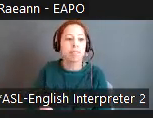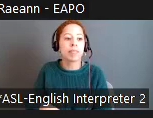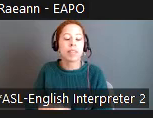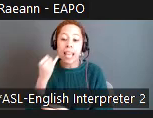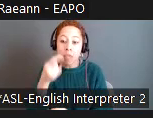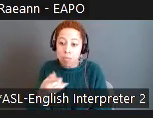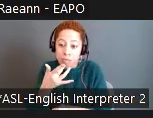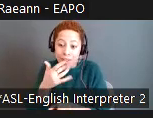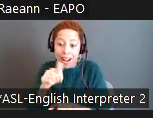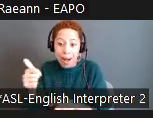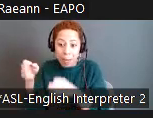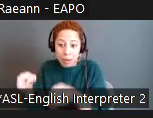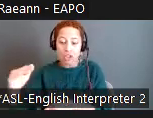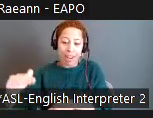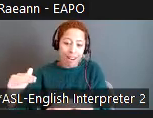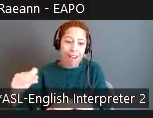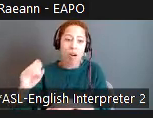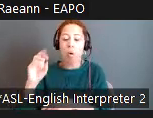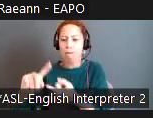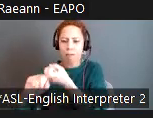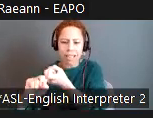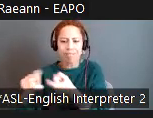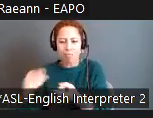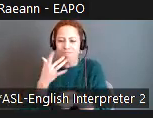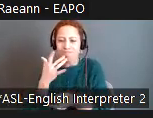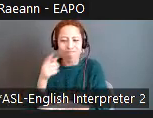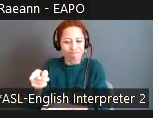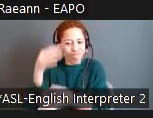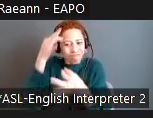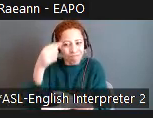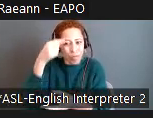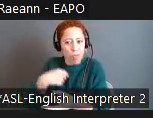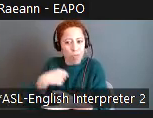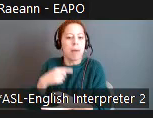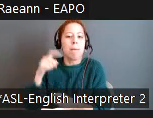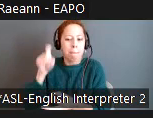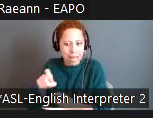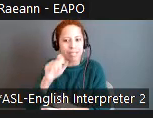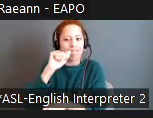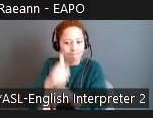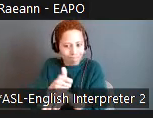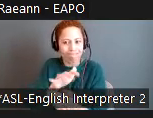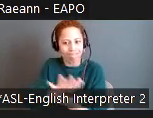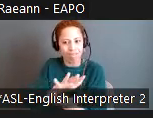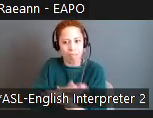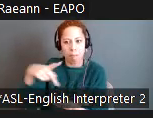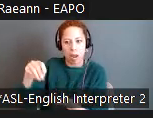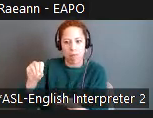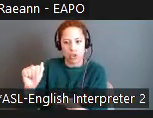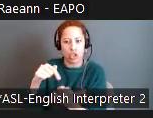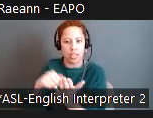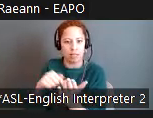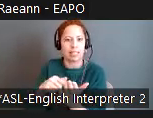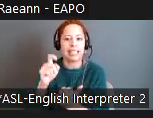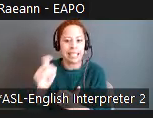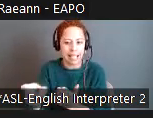child or a friend that you're very close to, then you need to make a power of attorney and give them that privilege. We'll go into it a bit more,